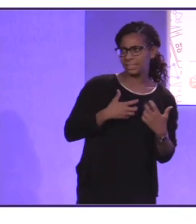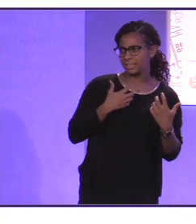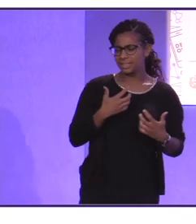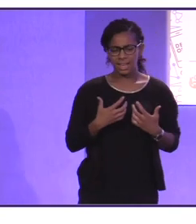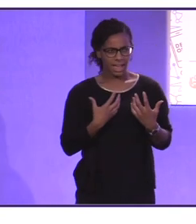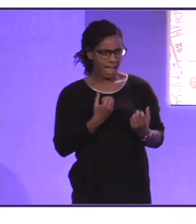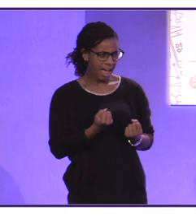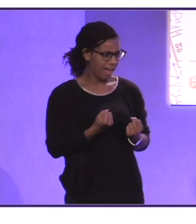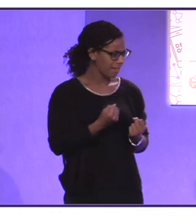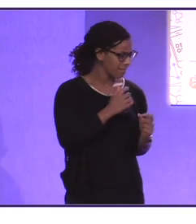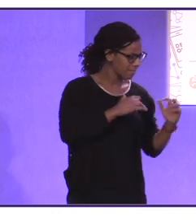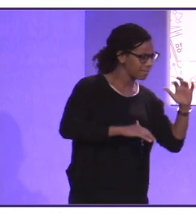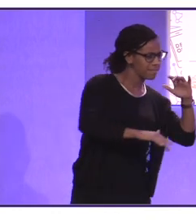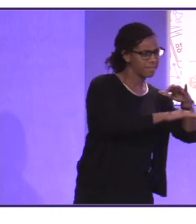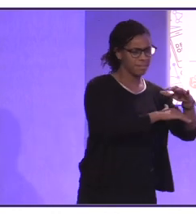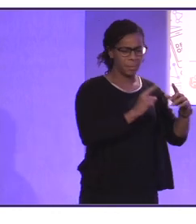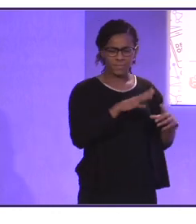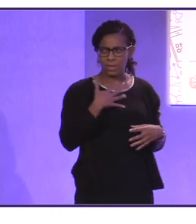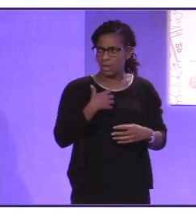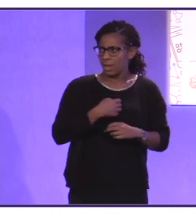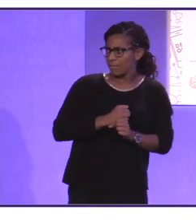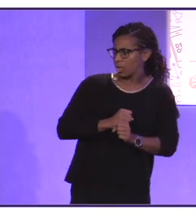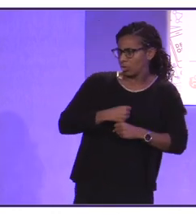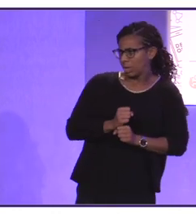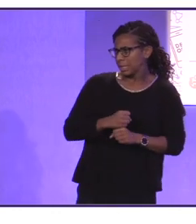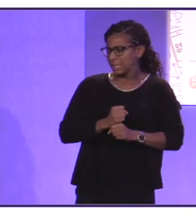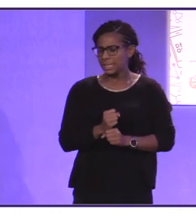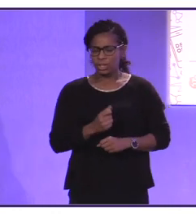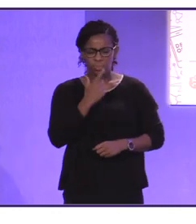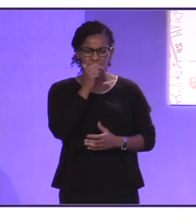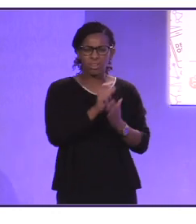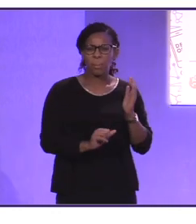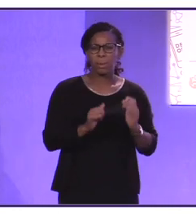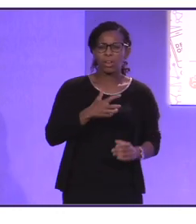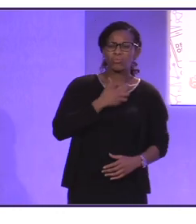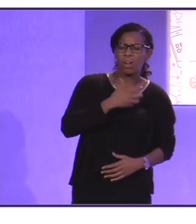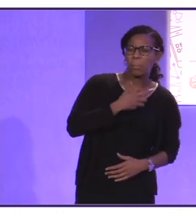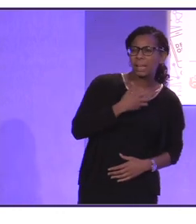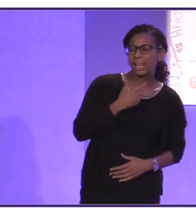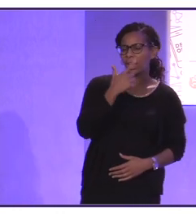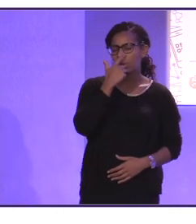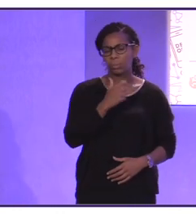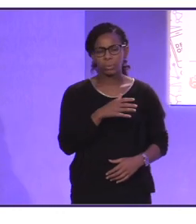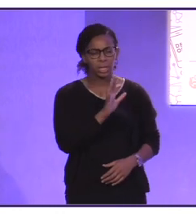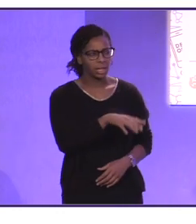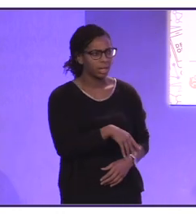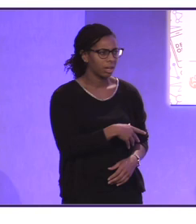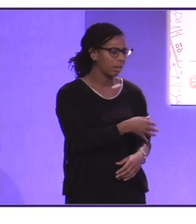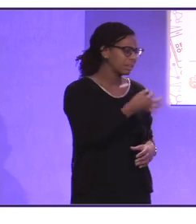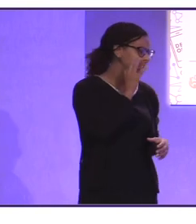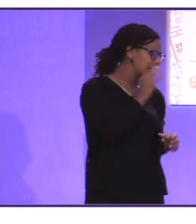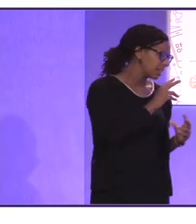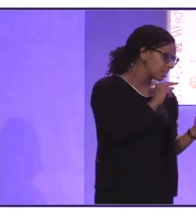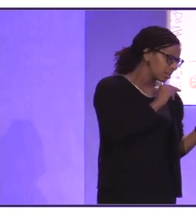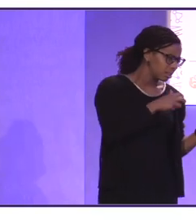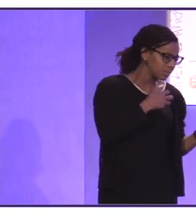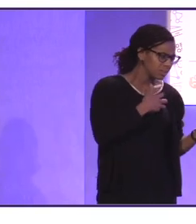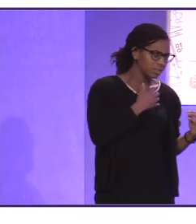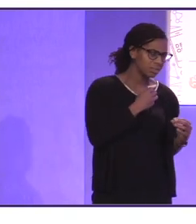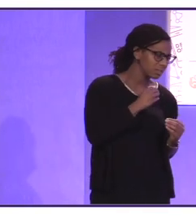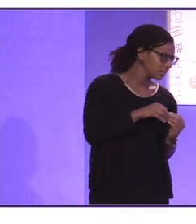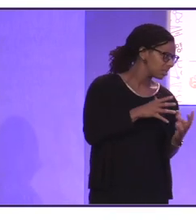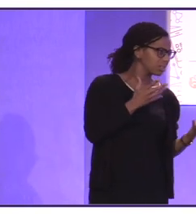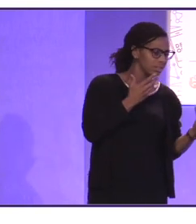spleens and frustrations. It can be grumbling, it can be water cooler conversations, and it can descend into